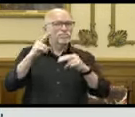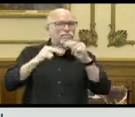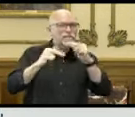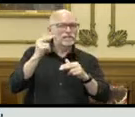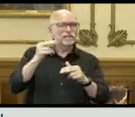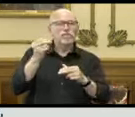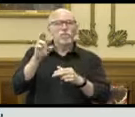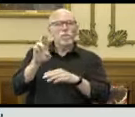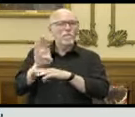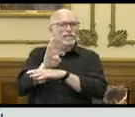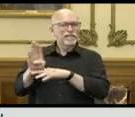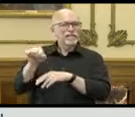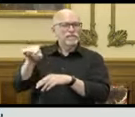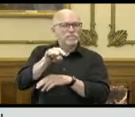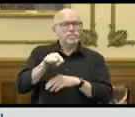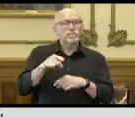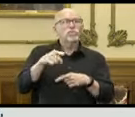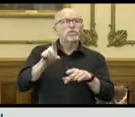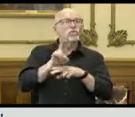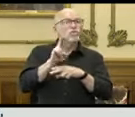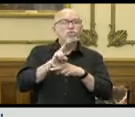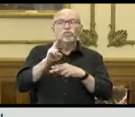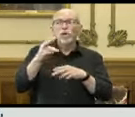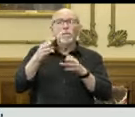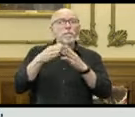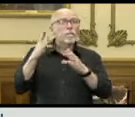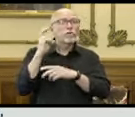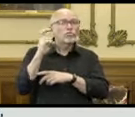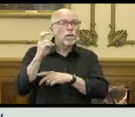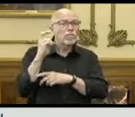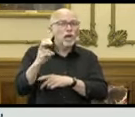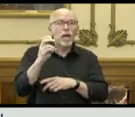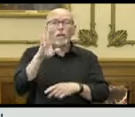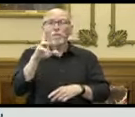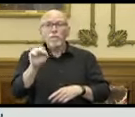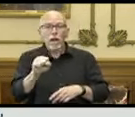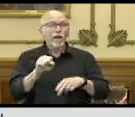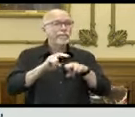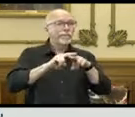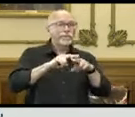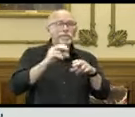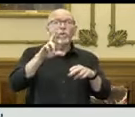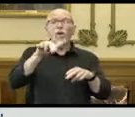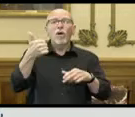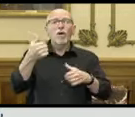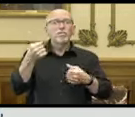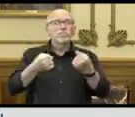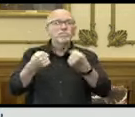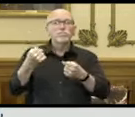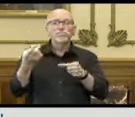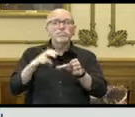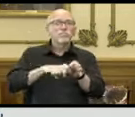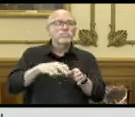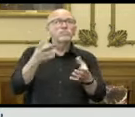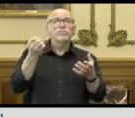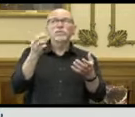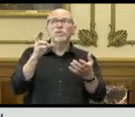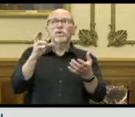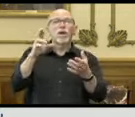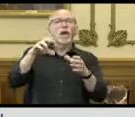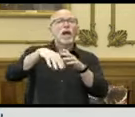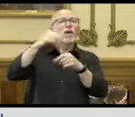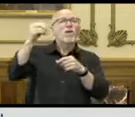entities, when using public transportation or other vehicle services, and in outside